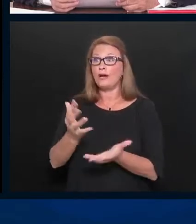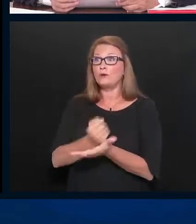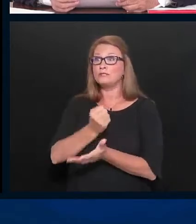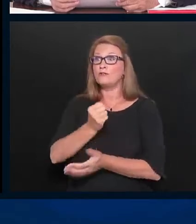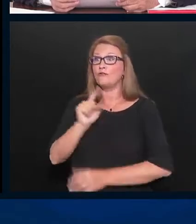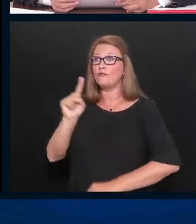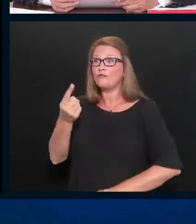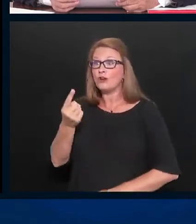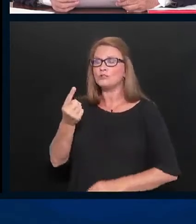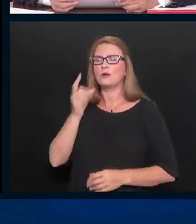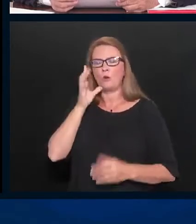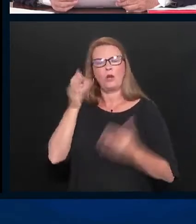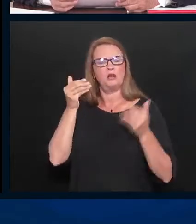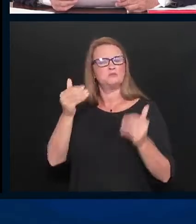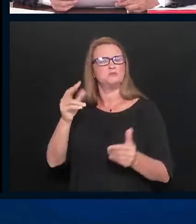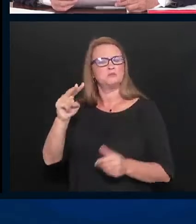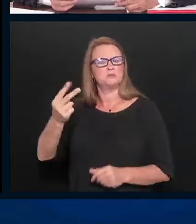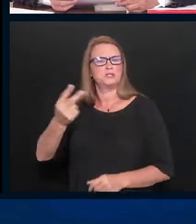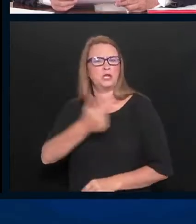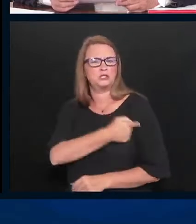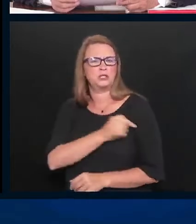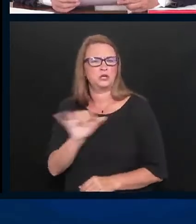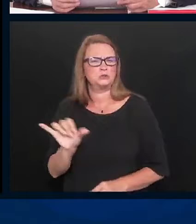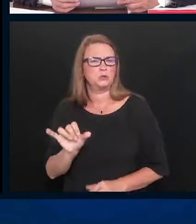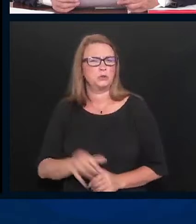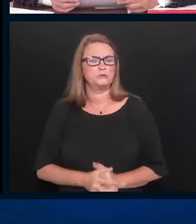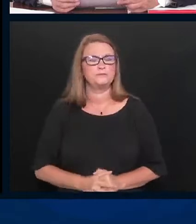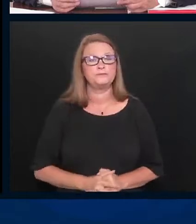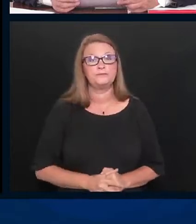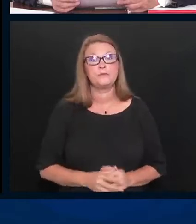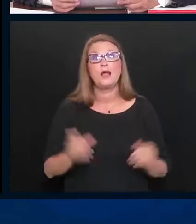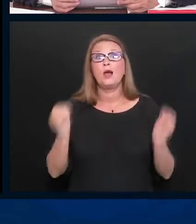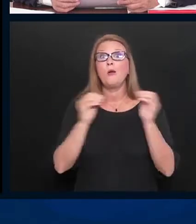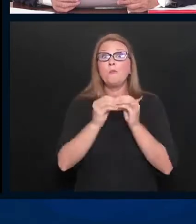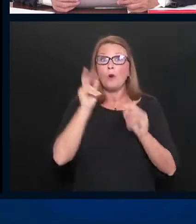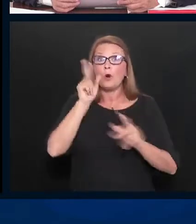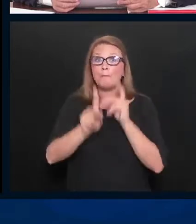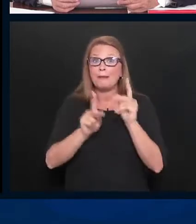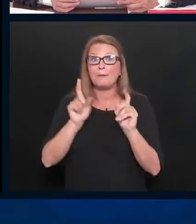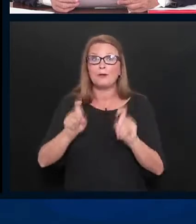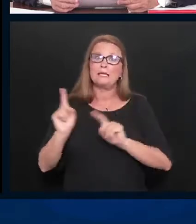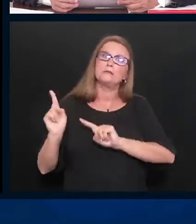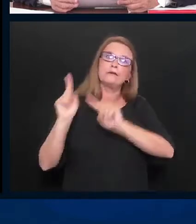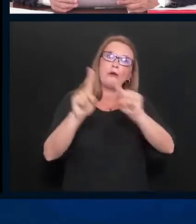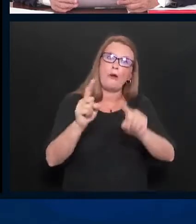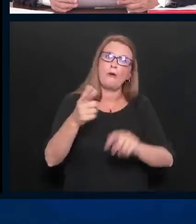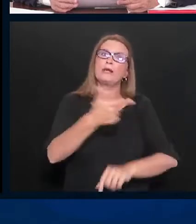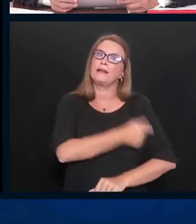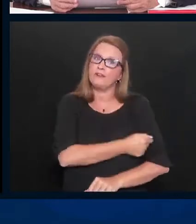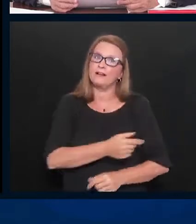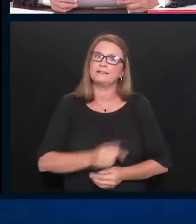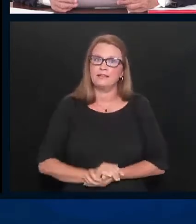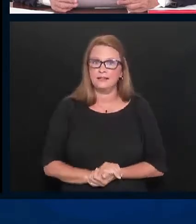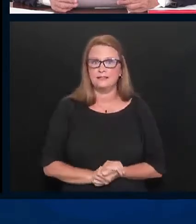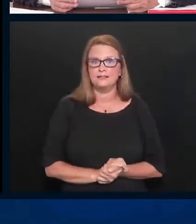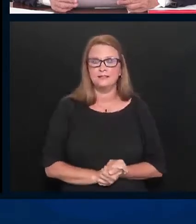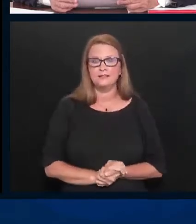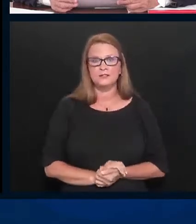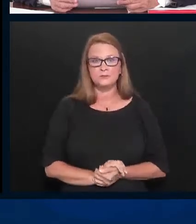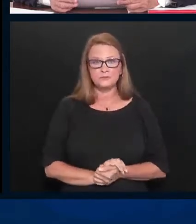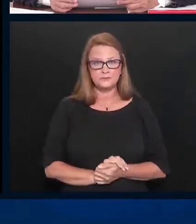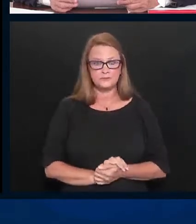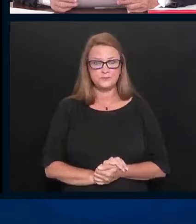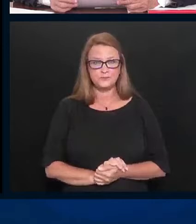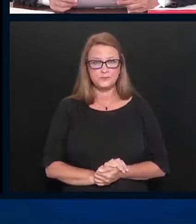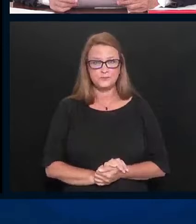and so we just need to get more and more and more of our people vaccinated. And the other thing that I'll tell you is just this, is